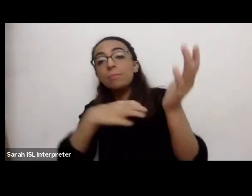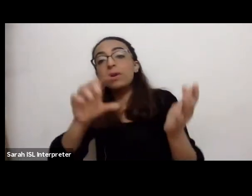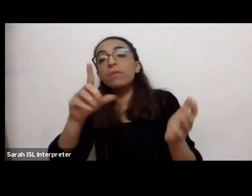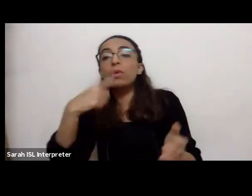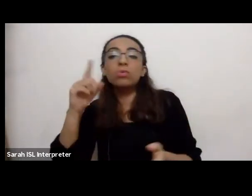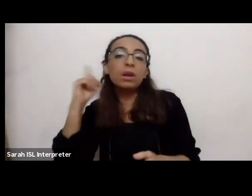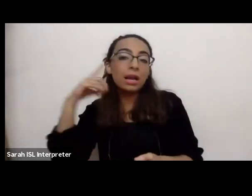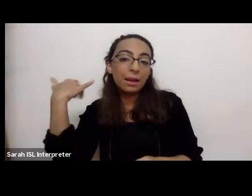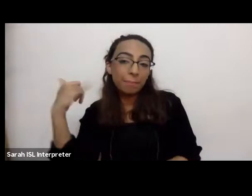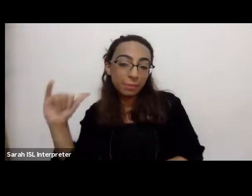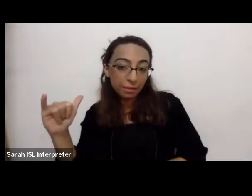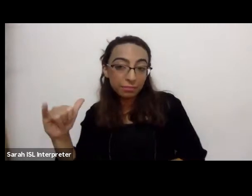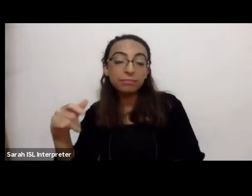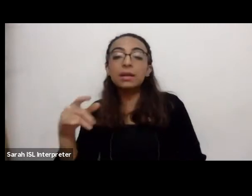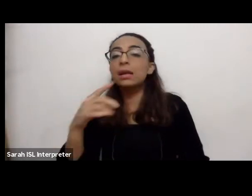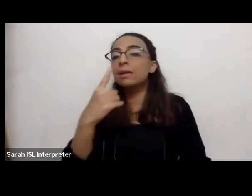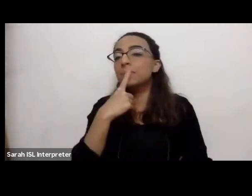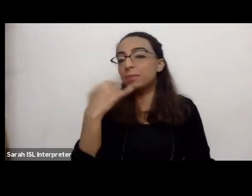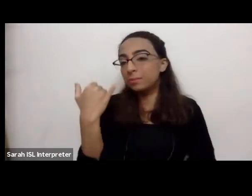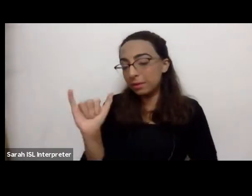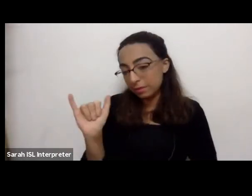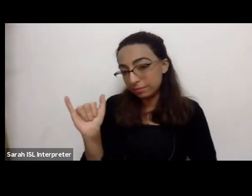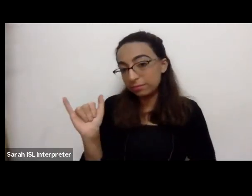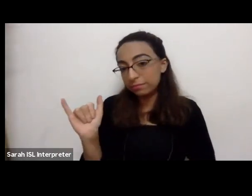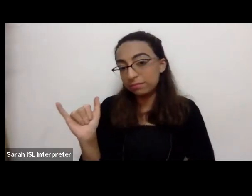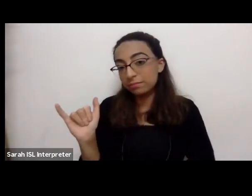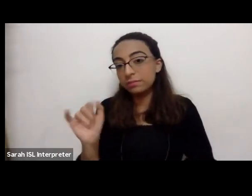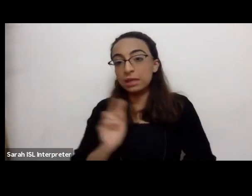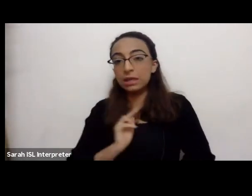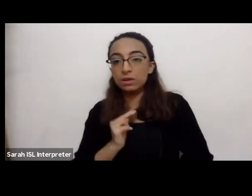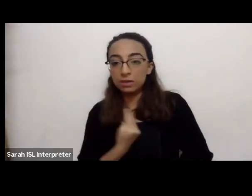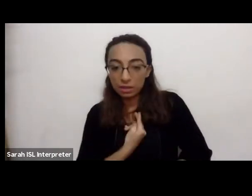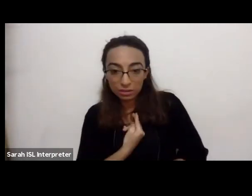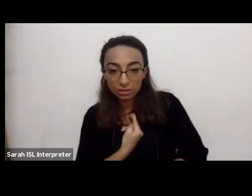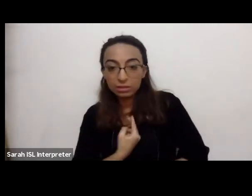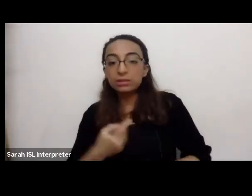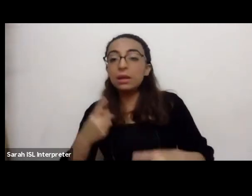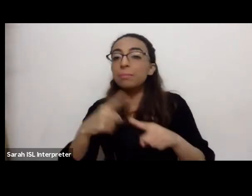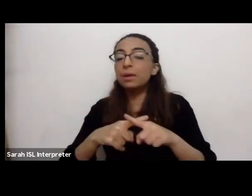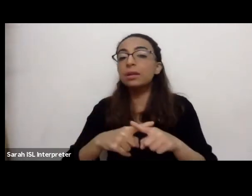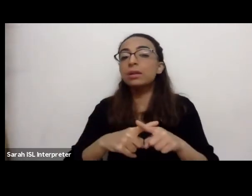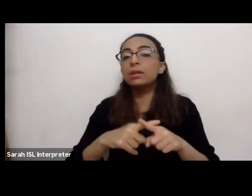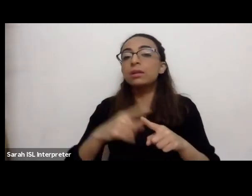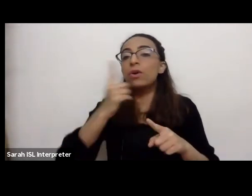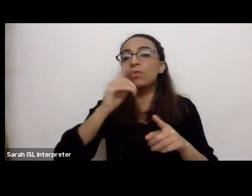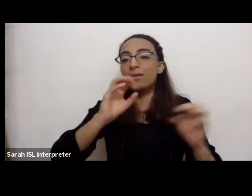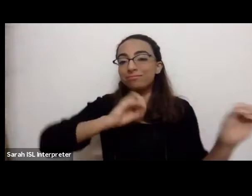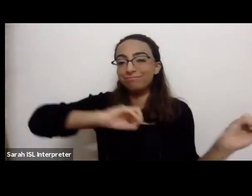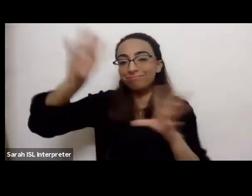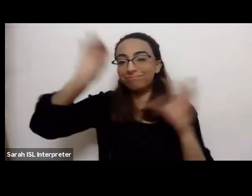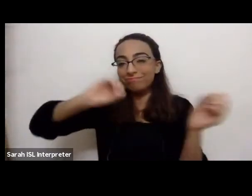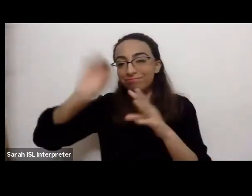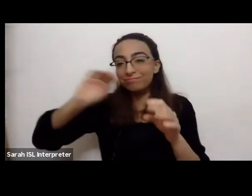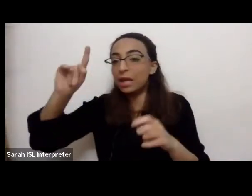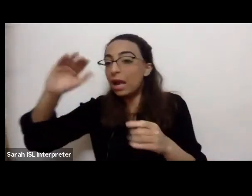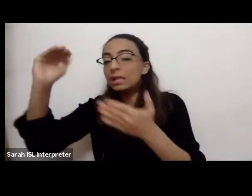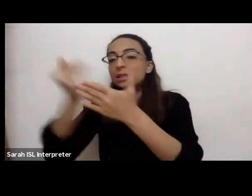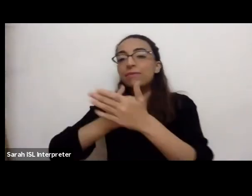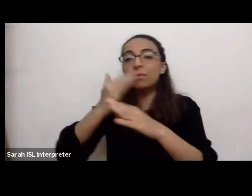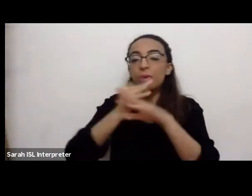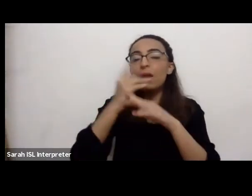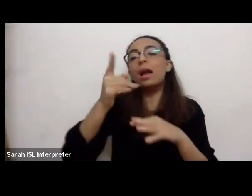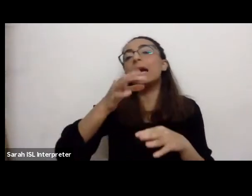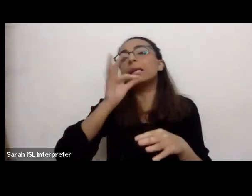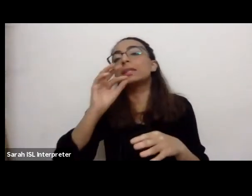hearing impairment, speech impairment, transgenders, and trafficking survivors. The Tea Cafe has